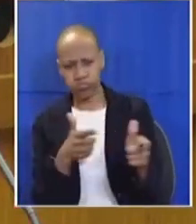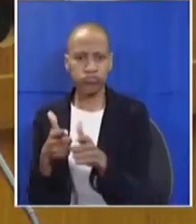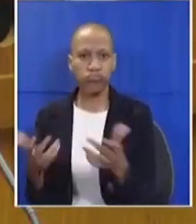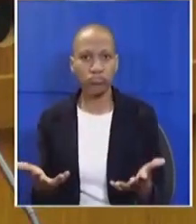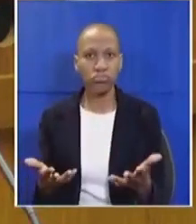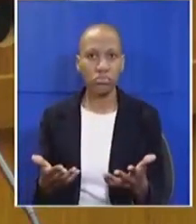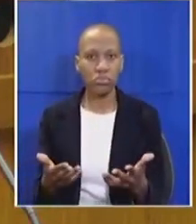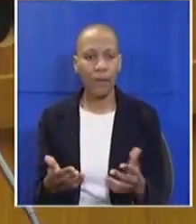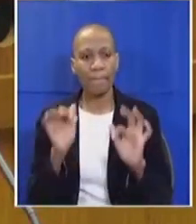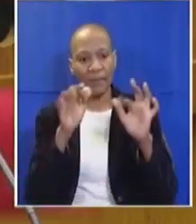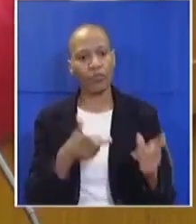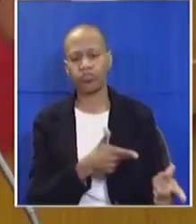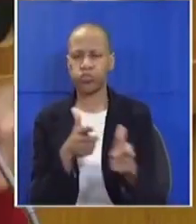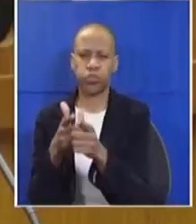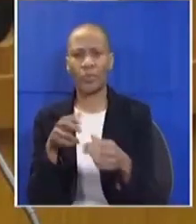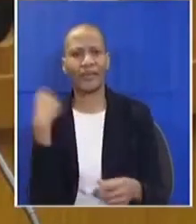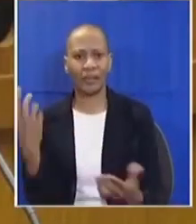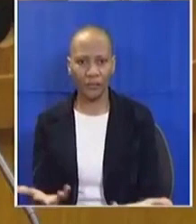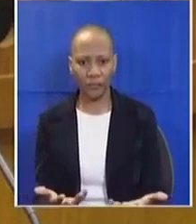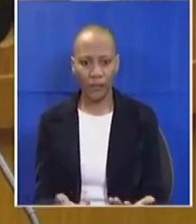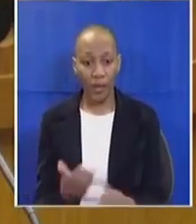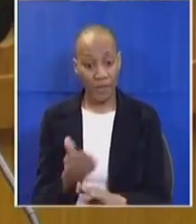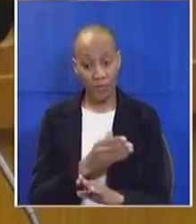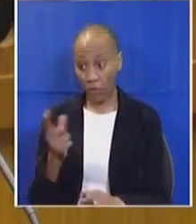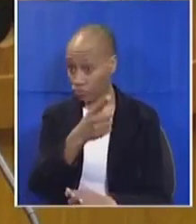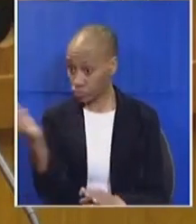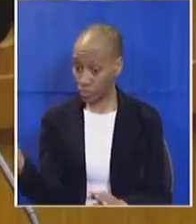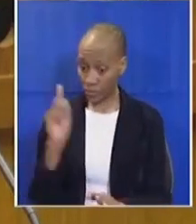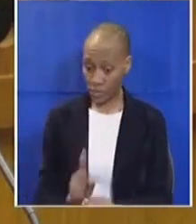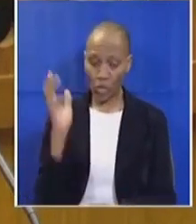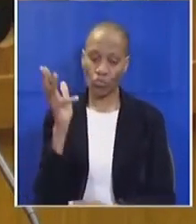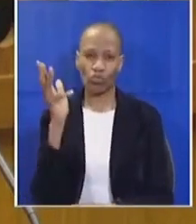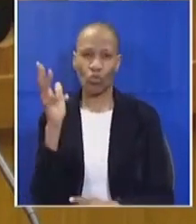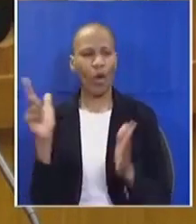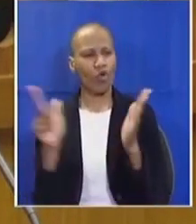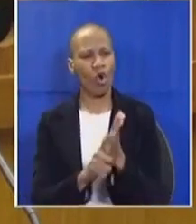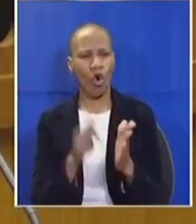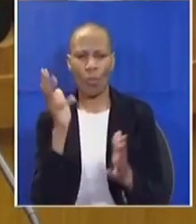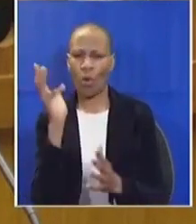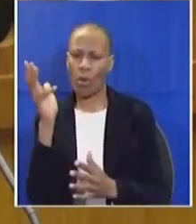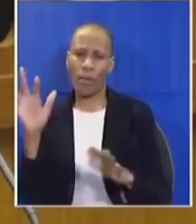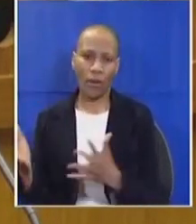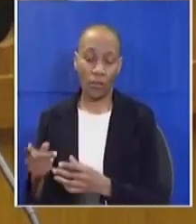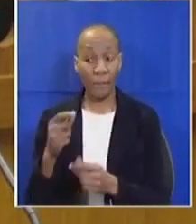into killing people. Before you stand here today to tell us about the rule of law, think